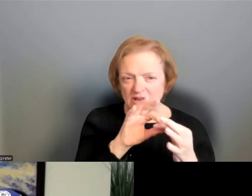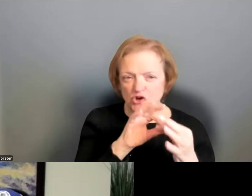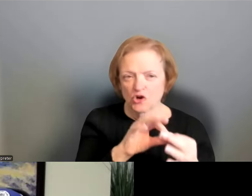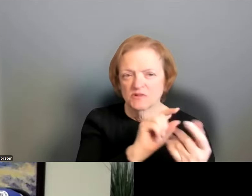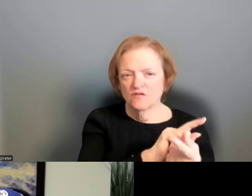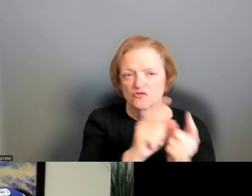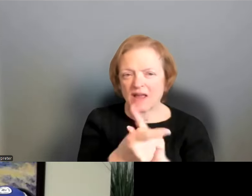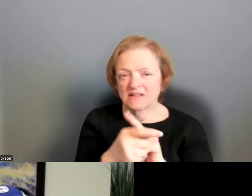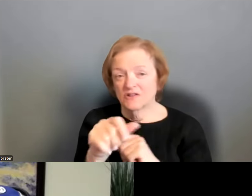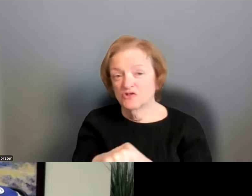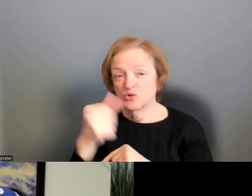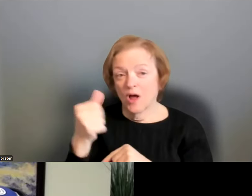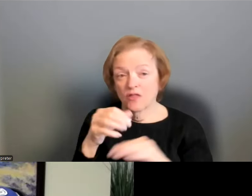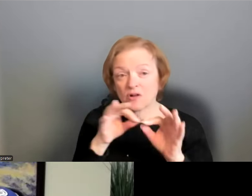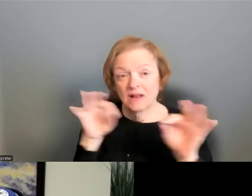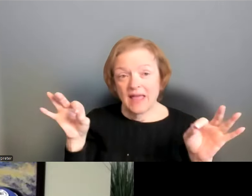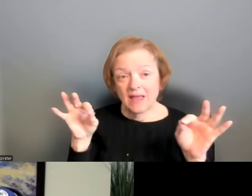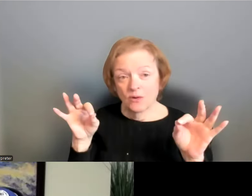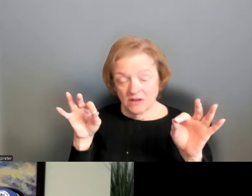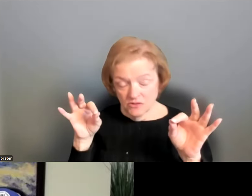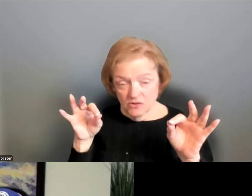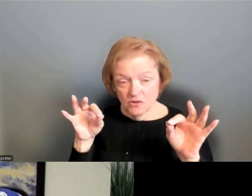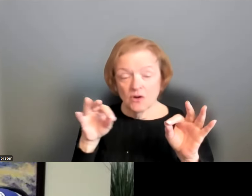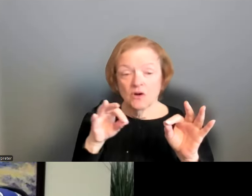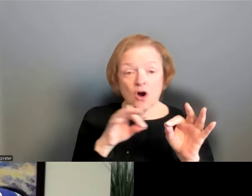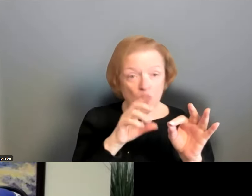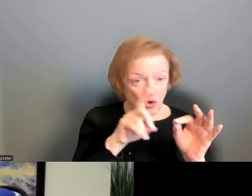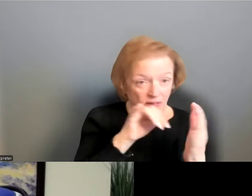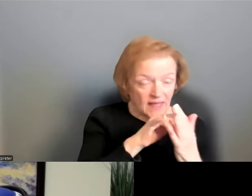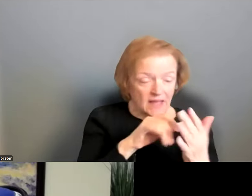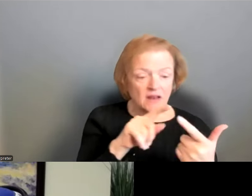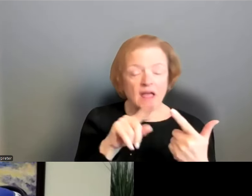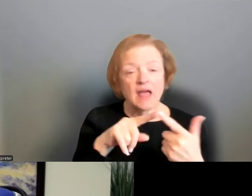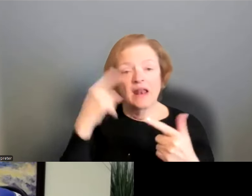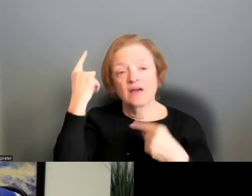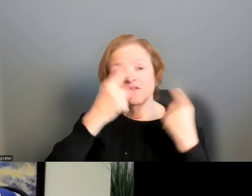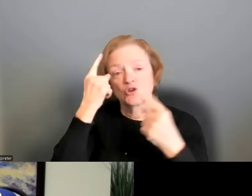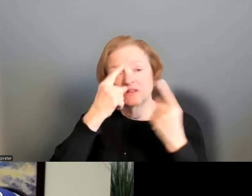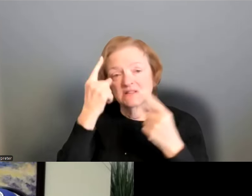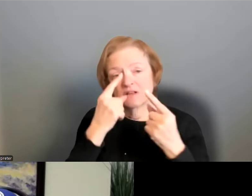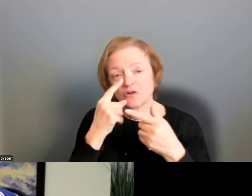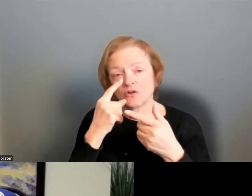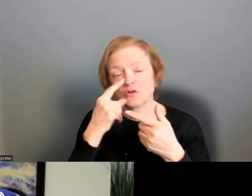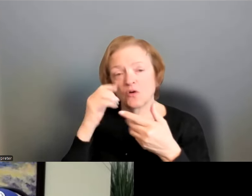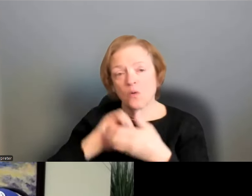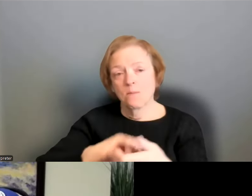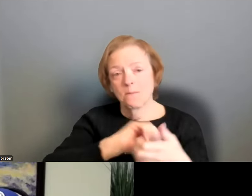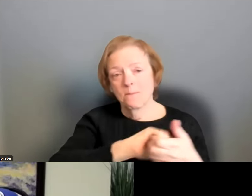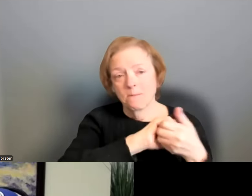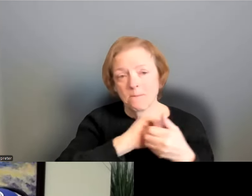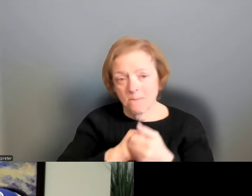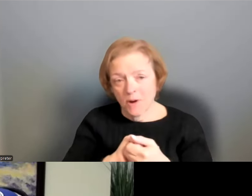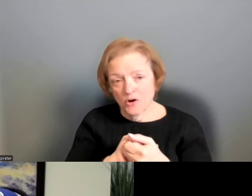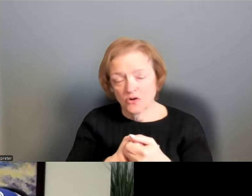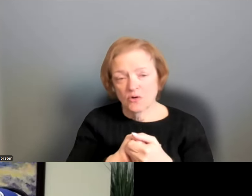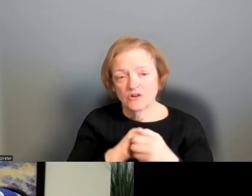you working on that at all? And then I'll ask the other one. Have you considered or partnering to test and